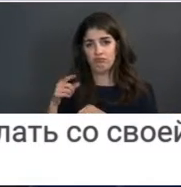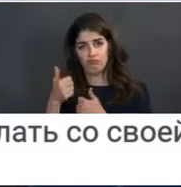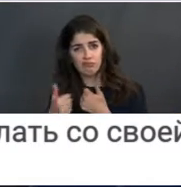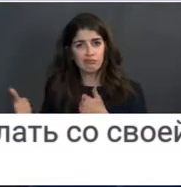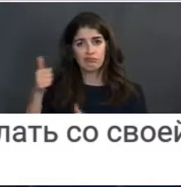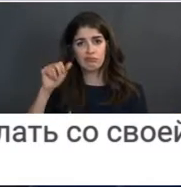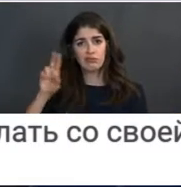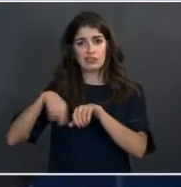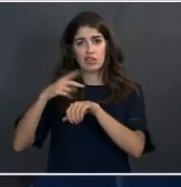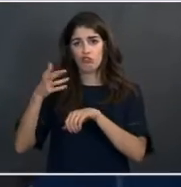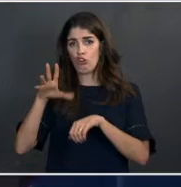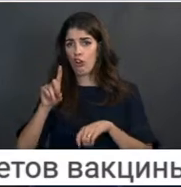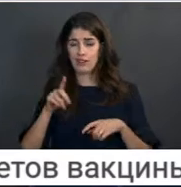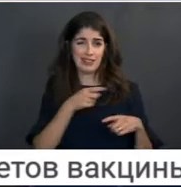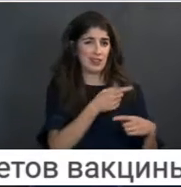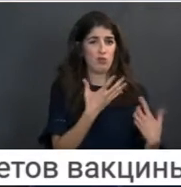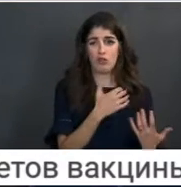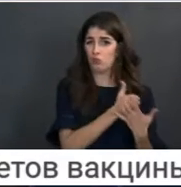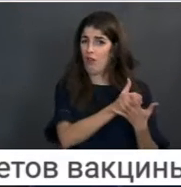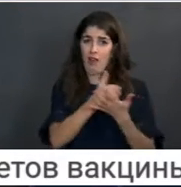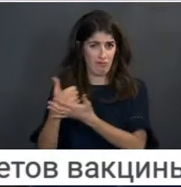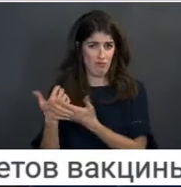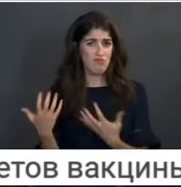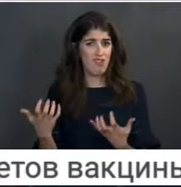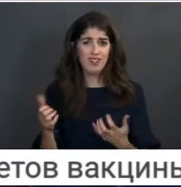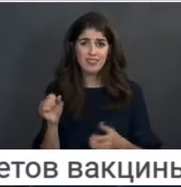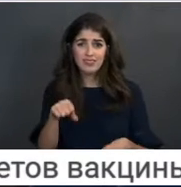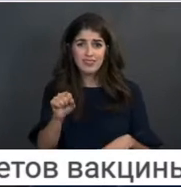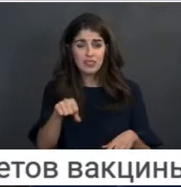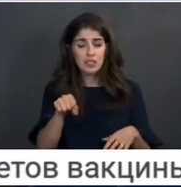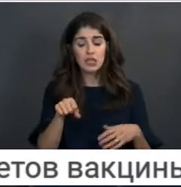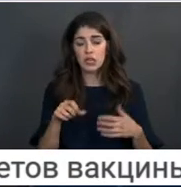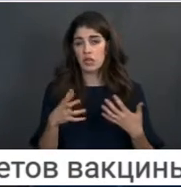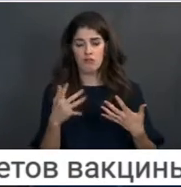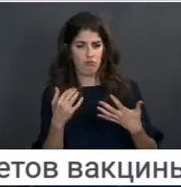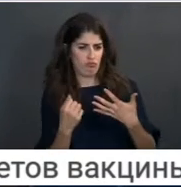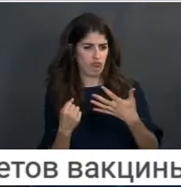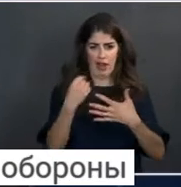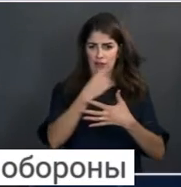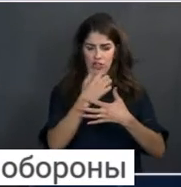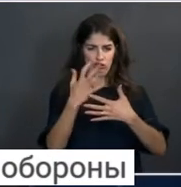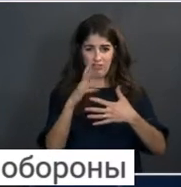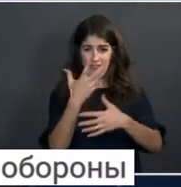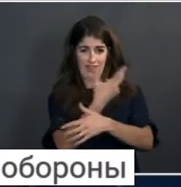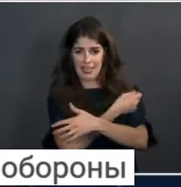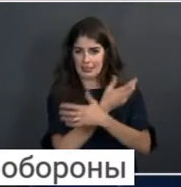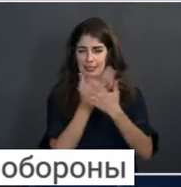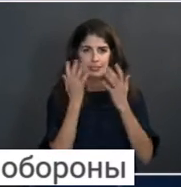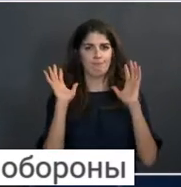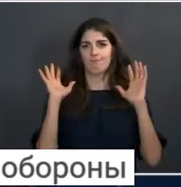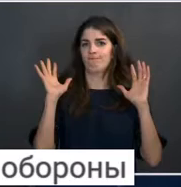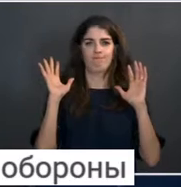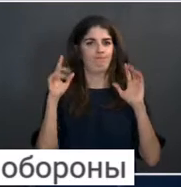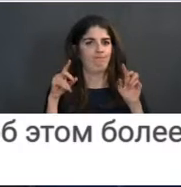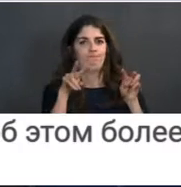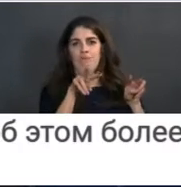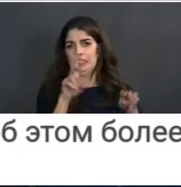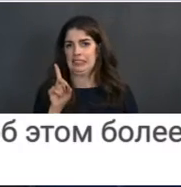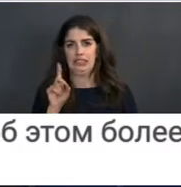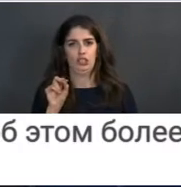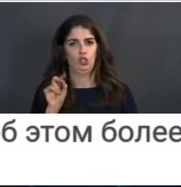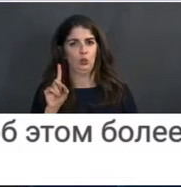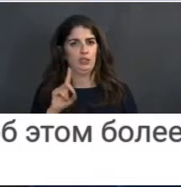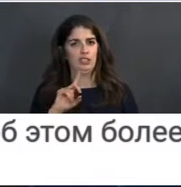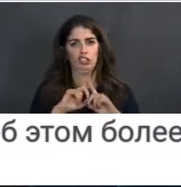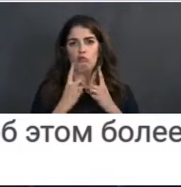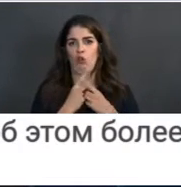he can do from his end. In terms of specific prioritization of the vaccine, I would point you to the Department of Defense and leaders